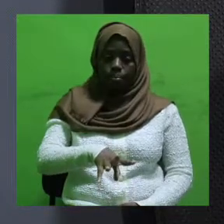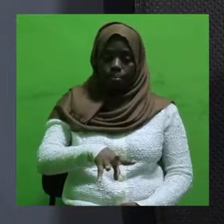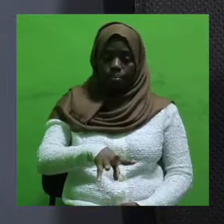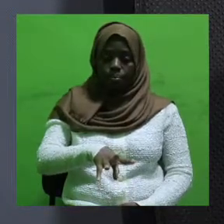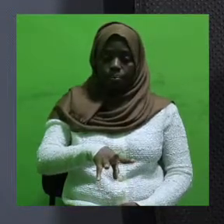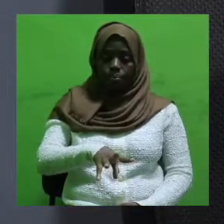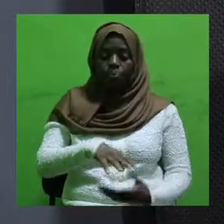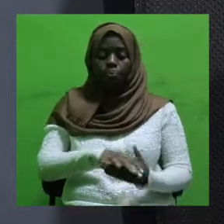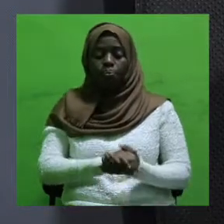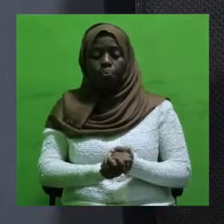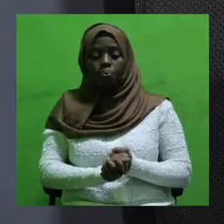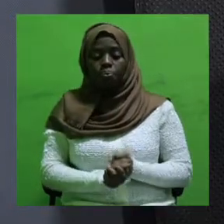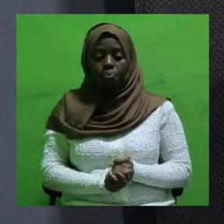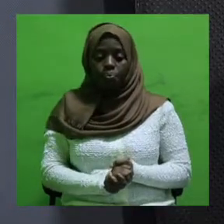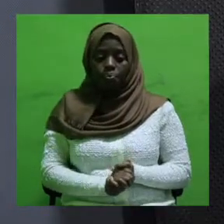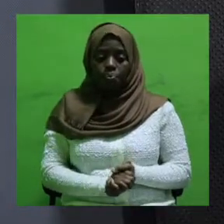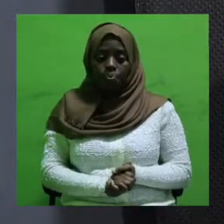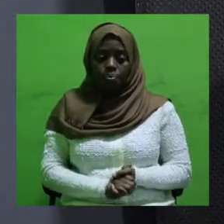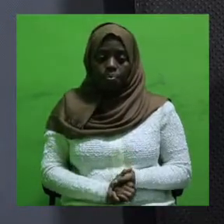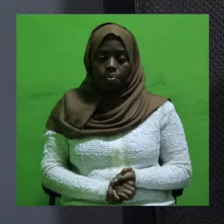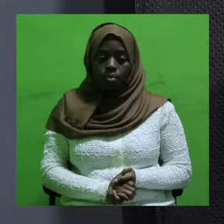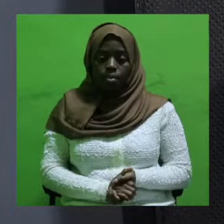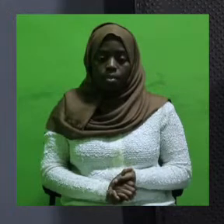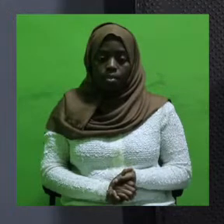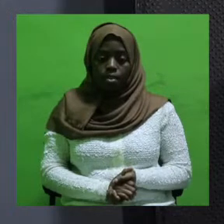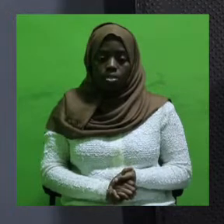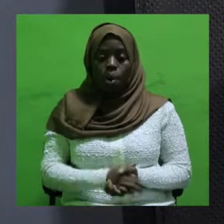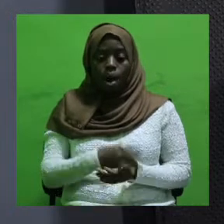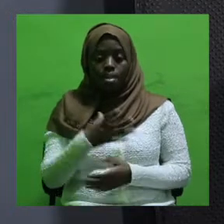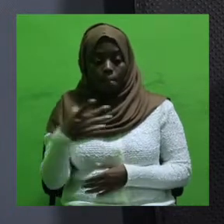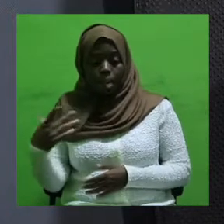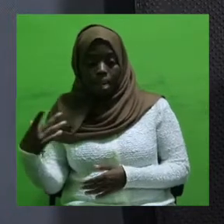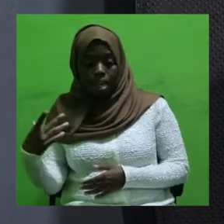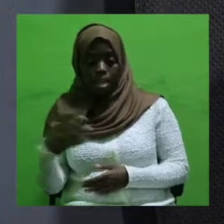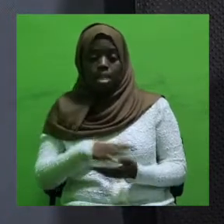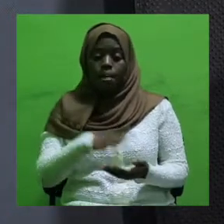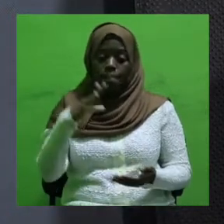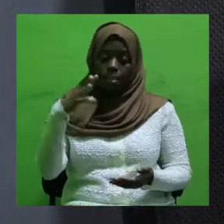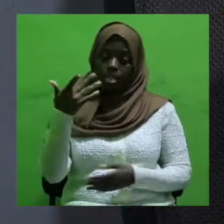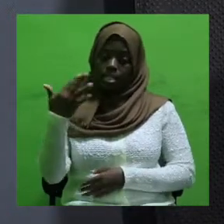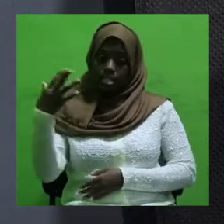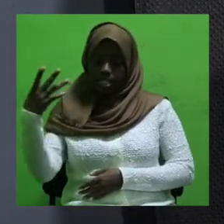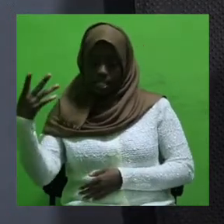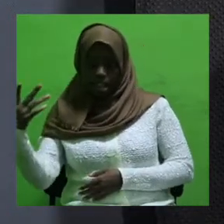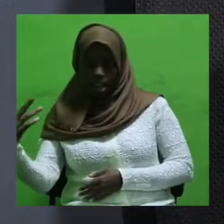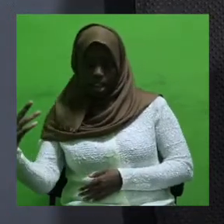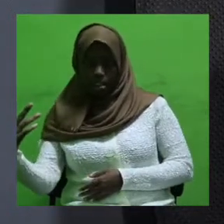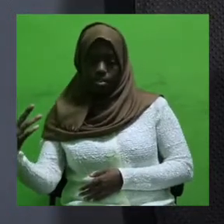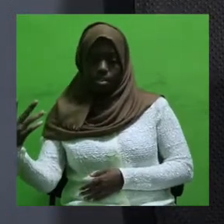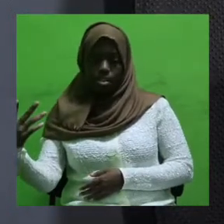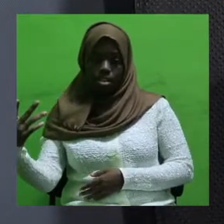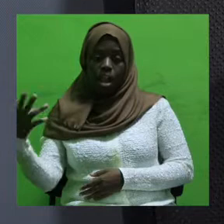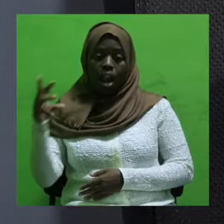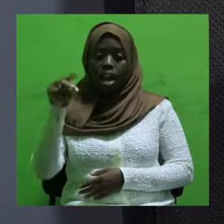excreting through sweat, even though it's in a minimal level. So the main types of excretion, we know that we